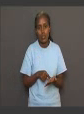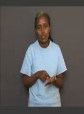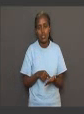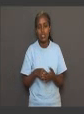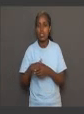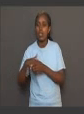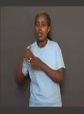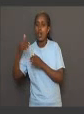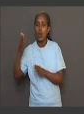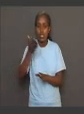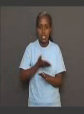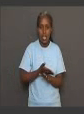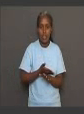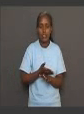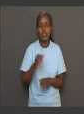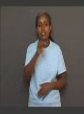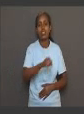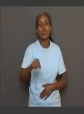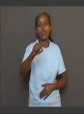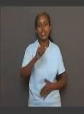is outside the sphere.